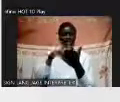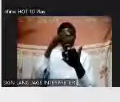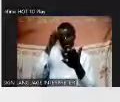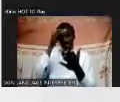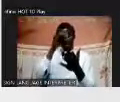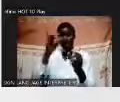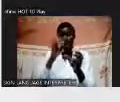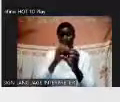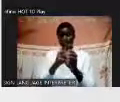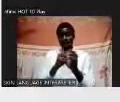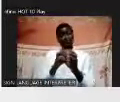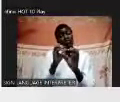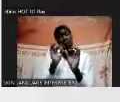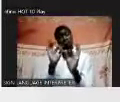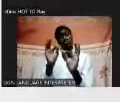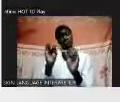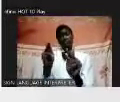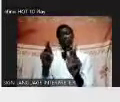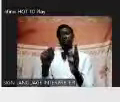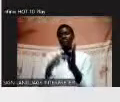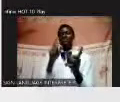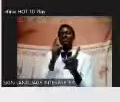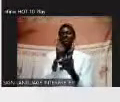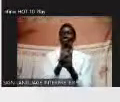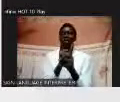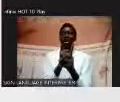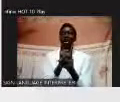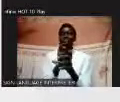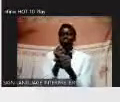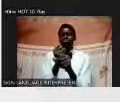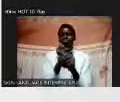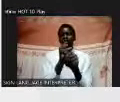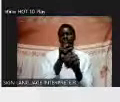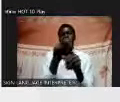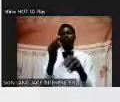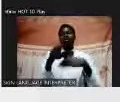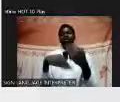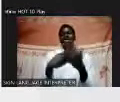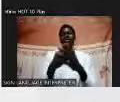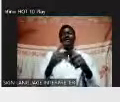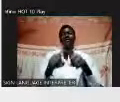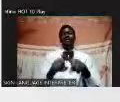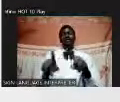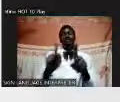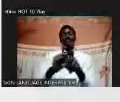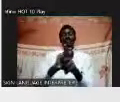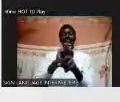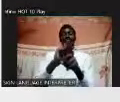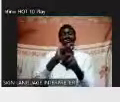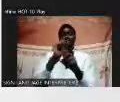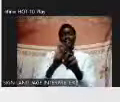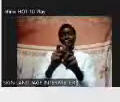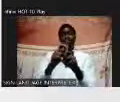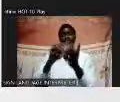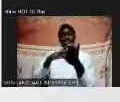just a blurb of all the different specific learning disabilities. And as I said, I don't have the